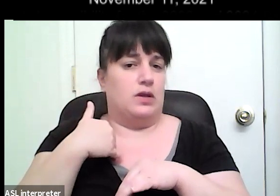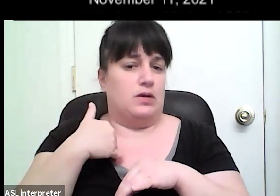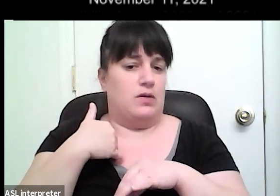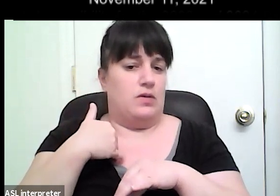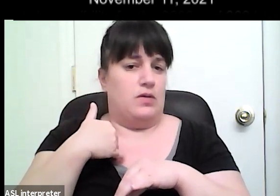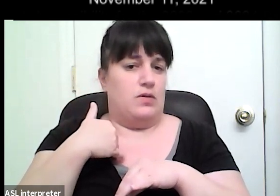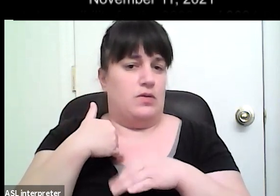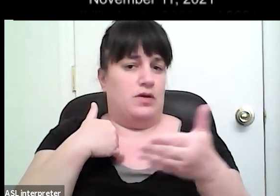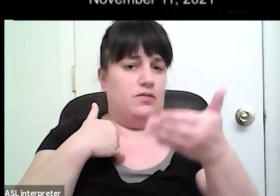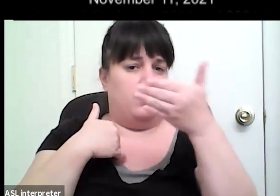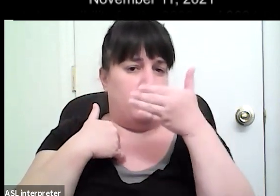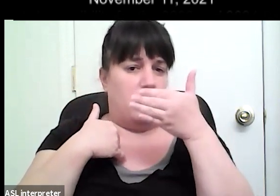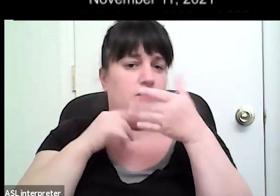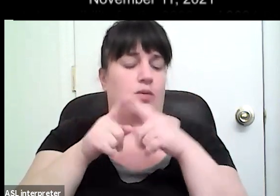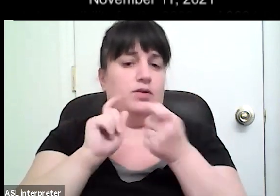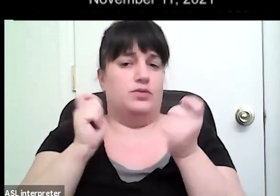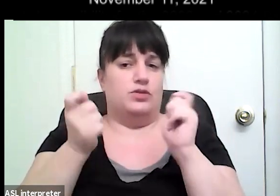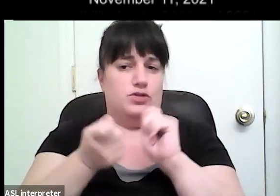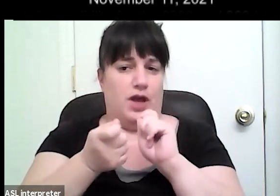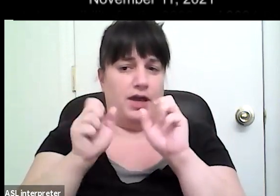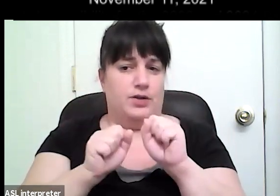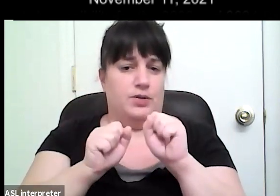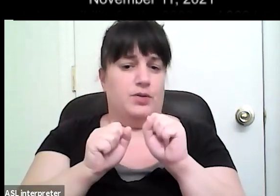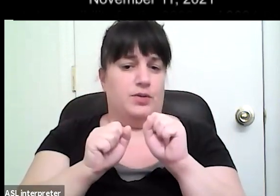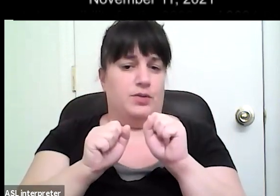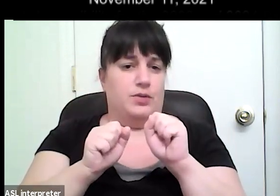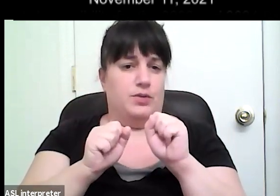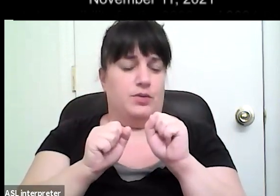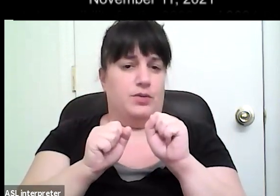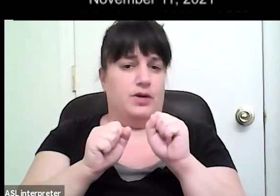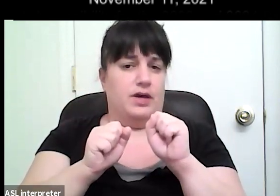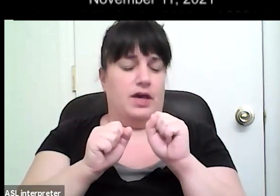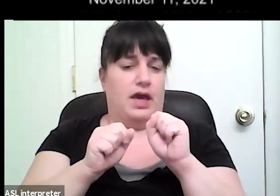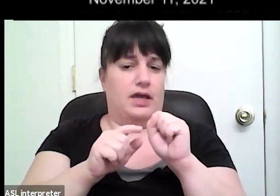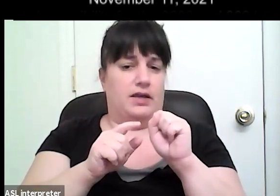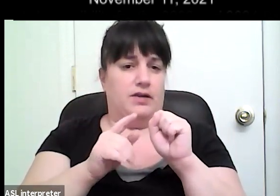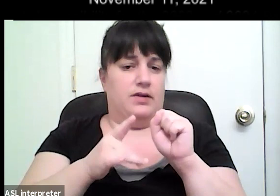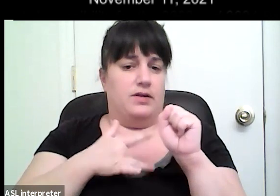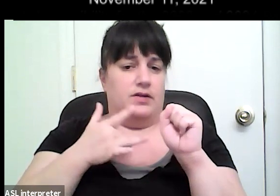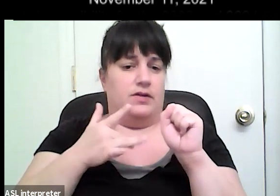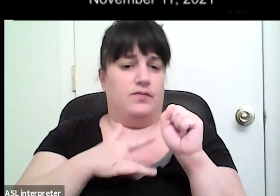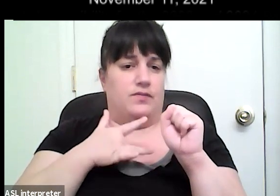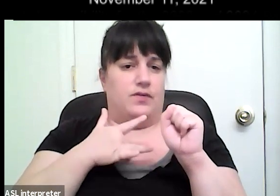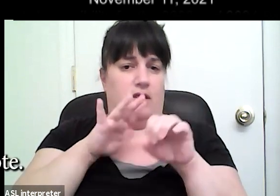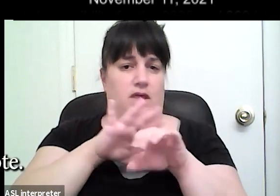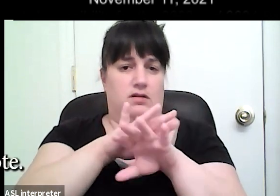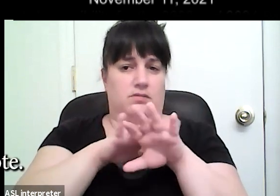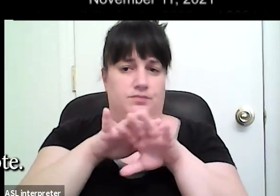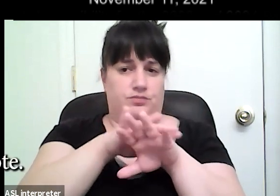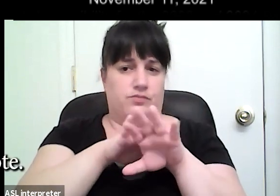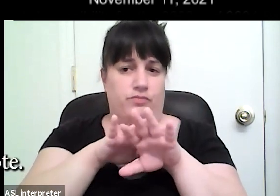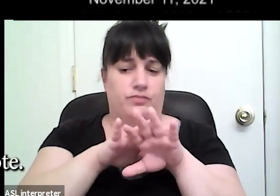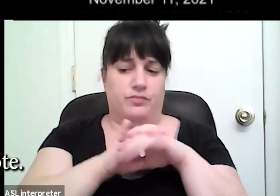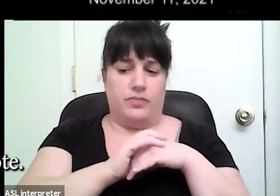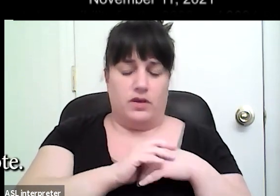in front of you. And when you change modes, you can literally Slide 7. feel Bennu with your fingers. So there was